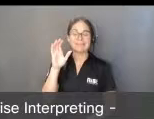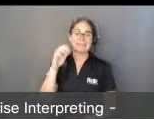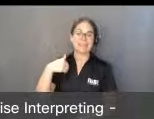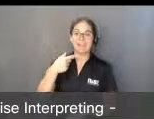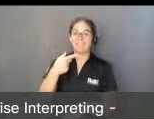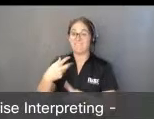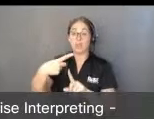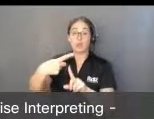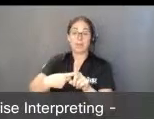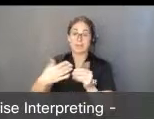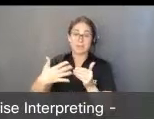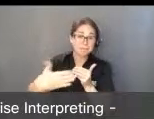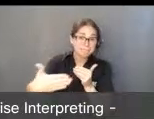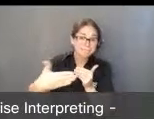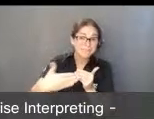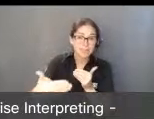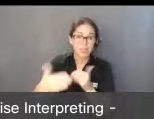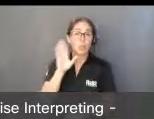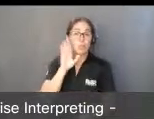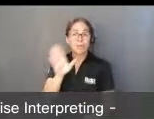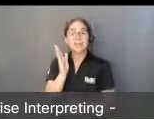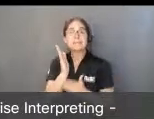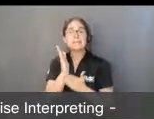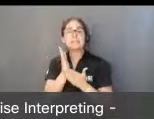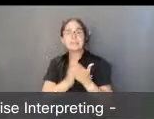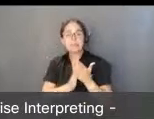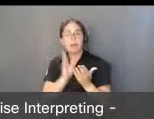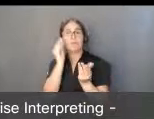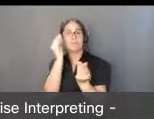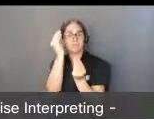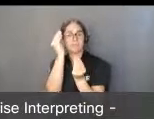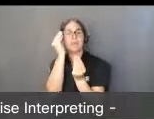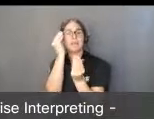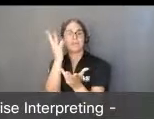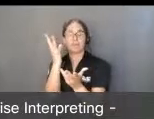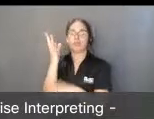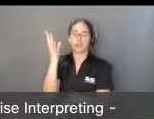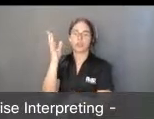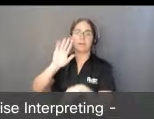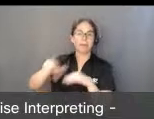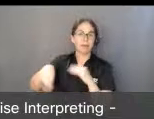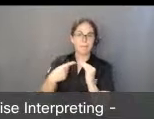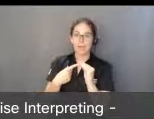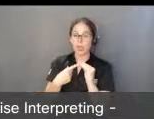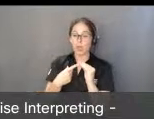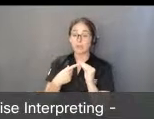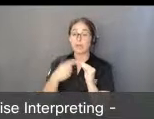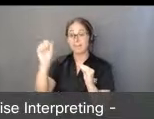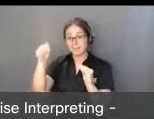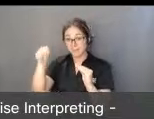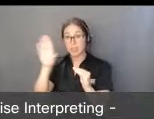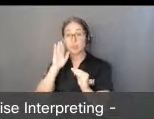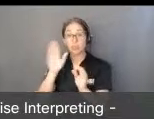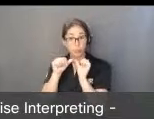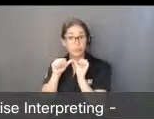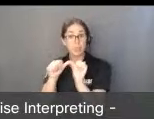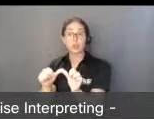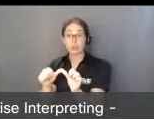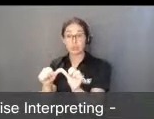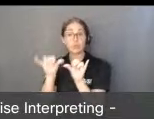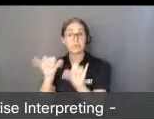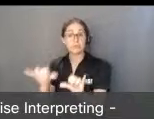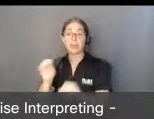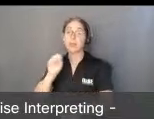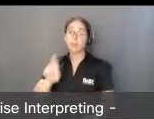be some information given to us as far as either we're continuing with status quo or the changes